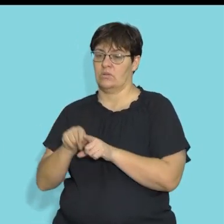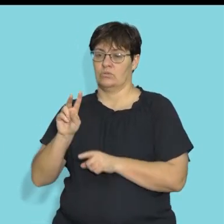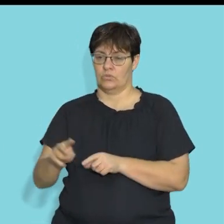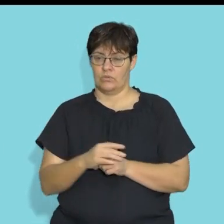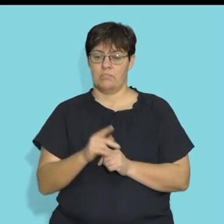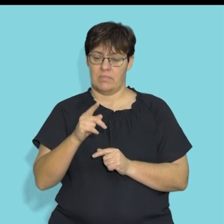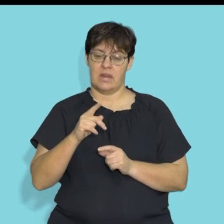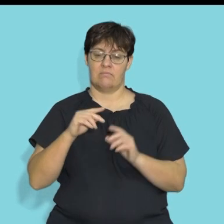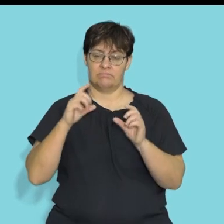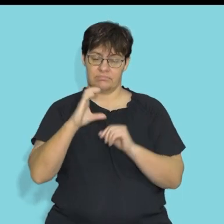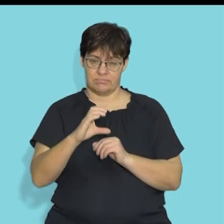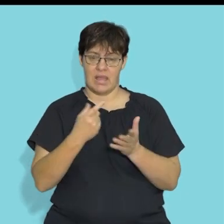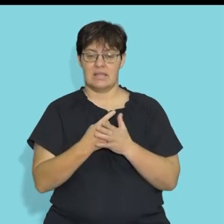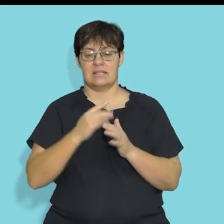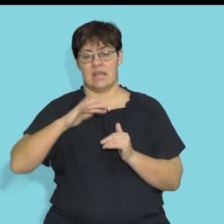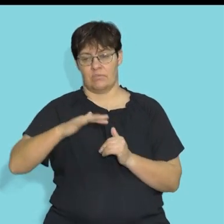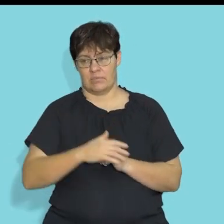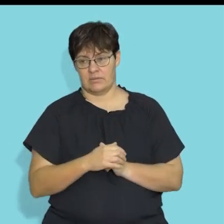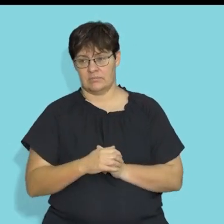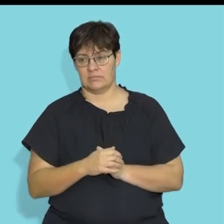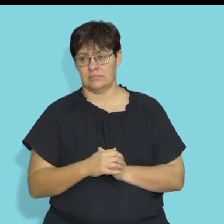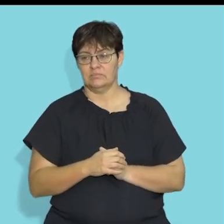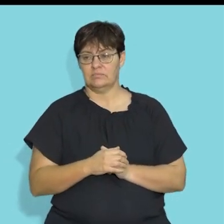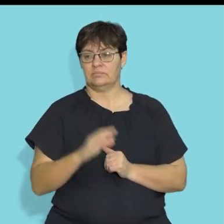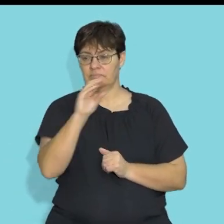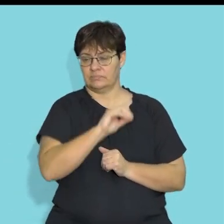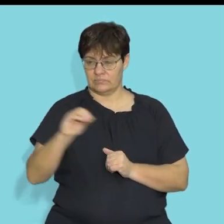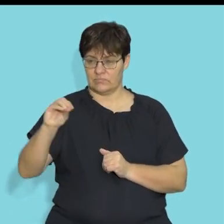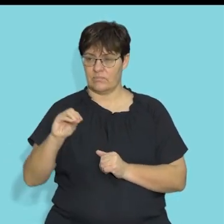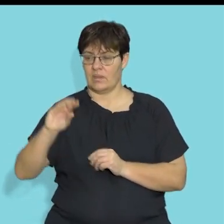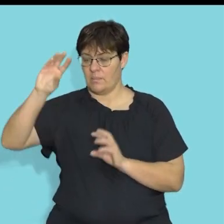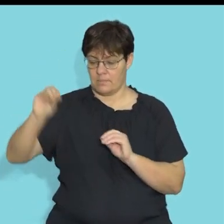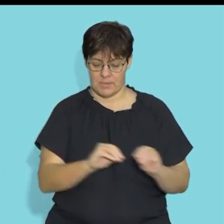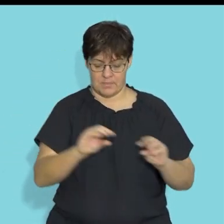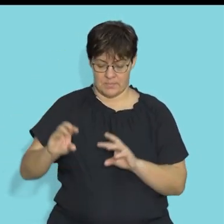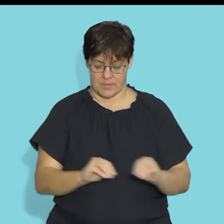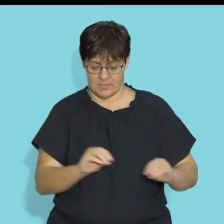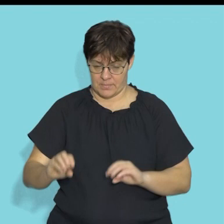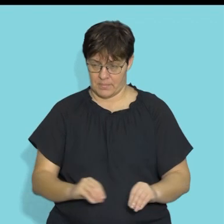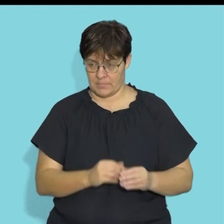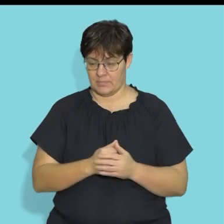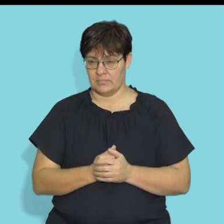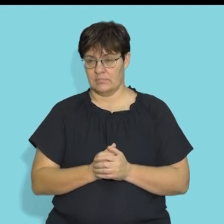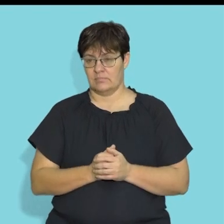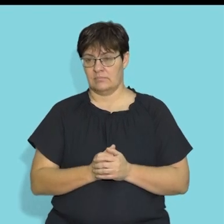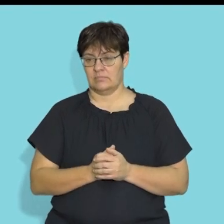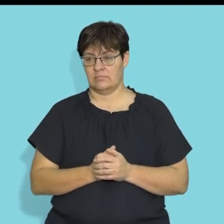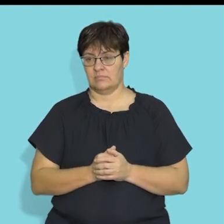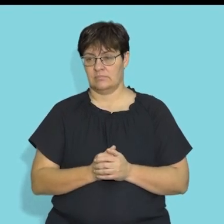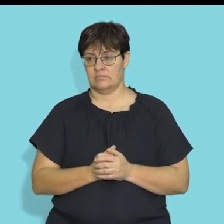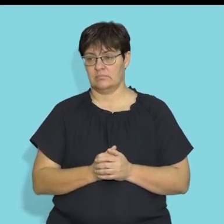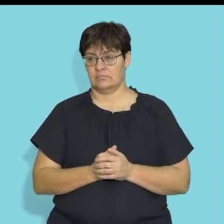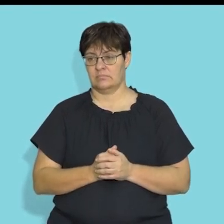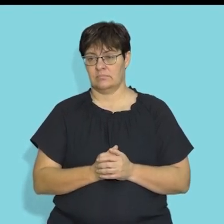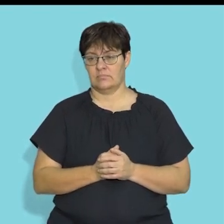at equilibrium. That brings us to the substitution of my concentrations